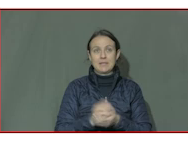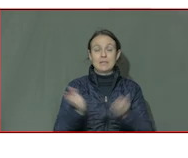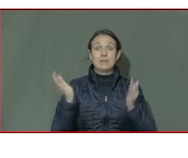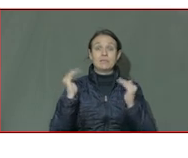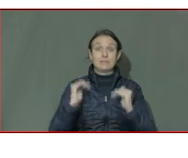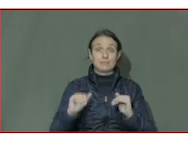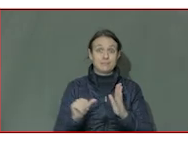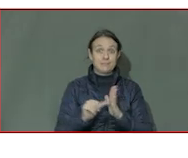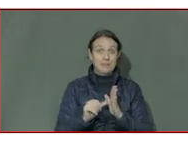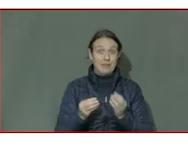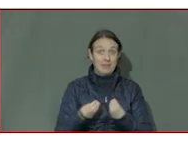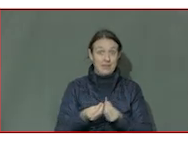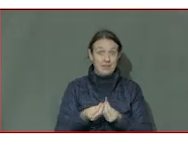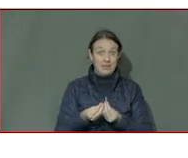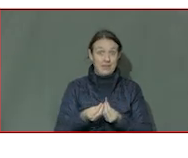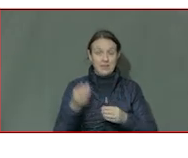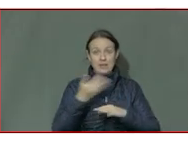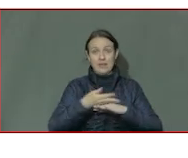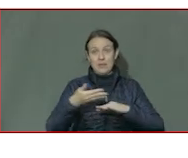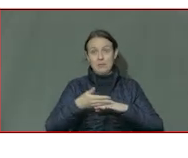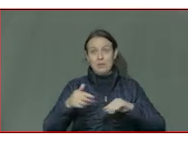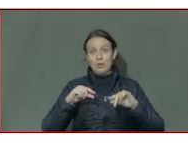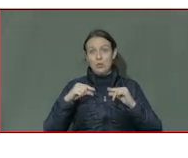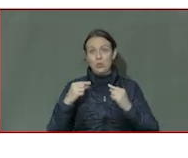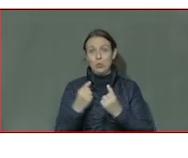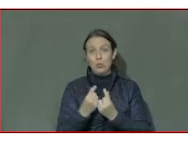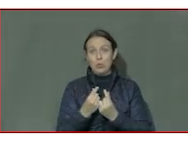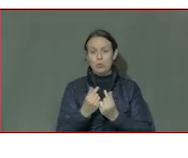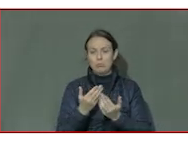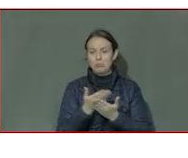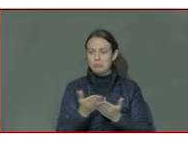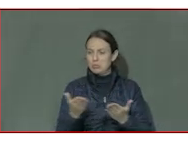thing, why are blood groups not conclusive?